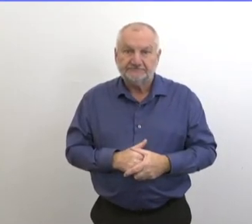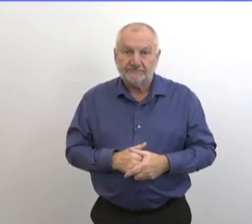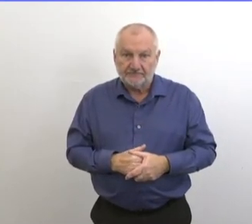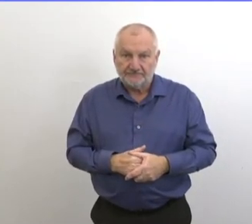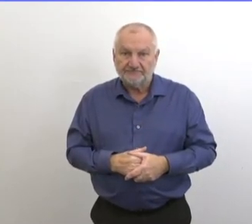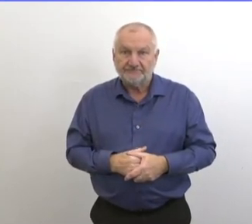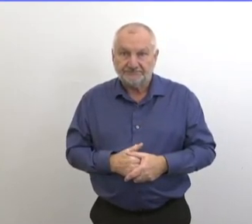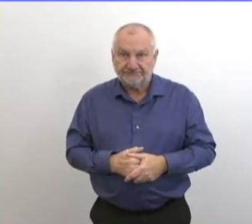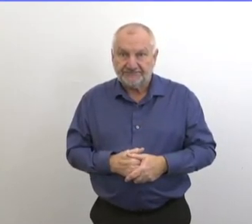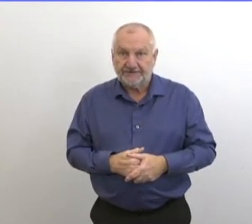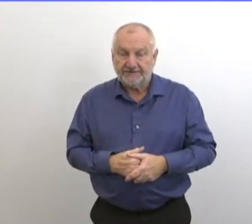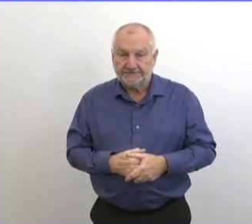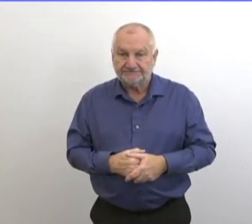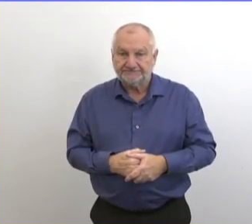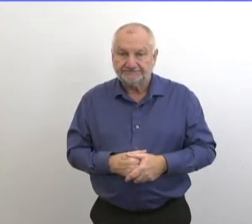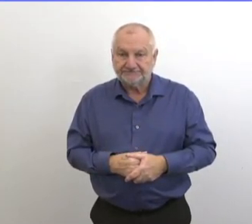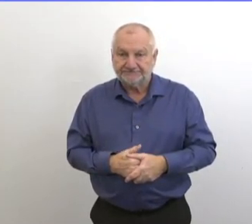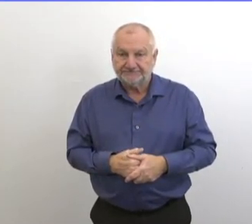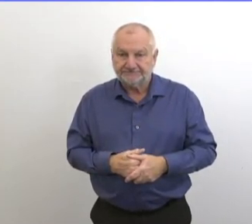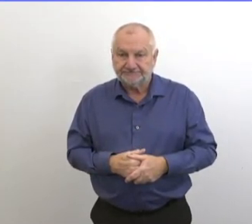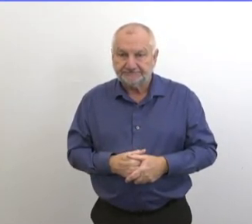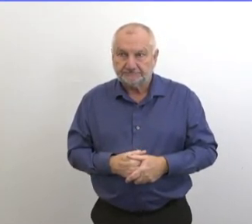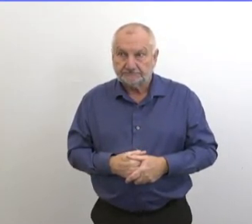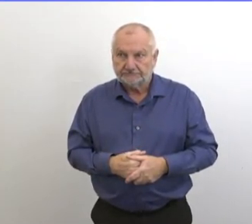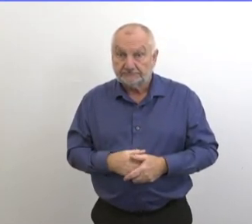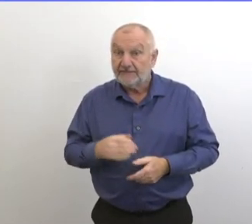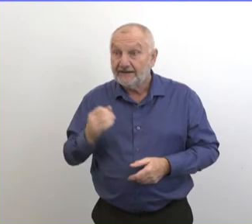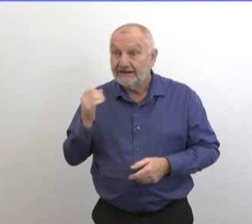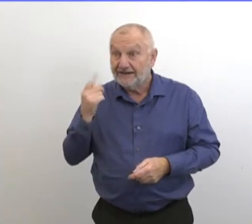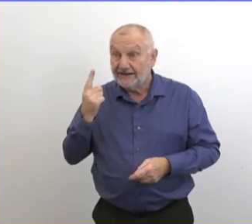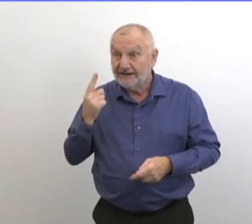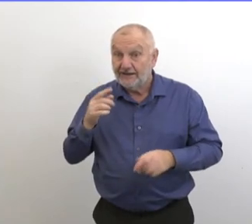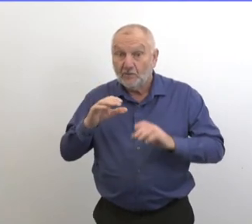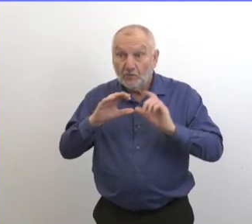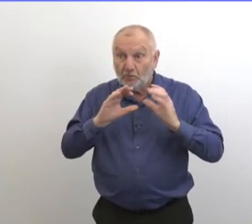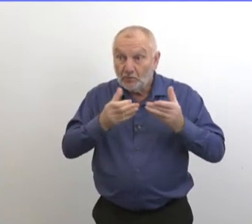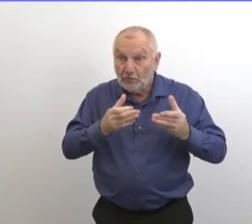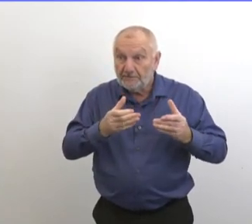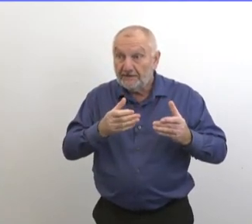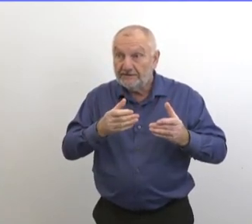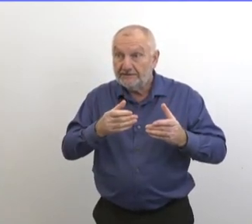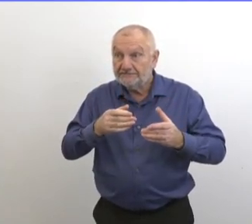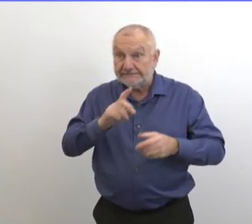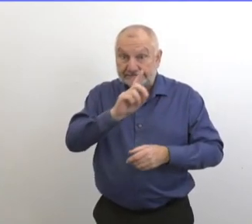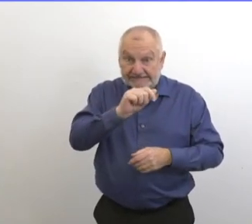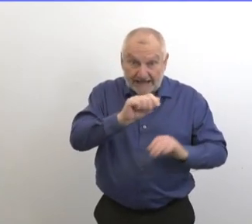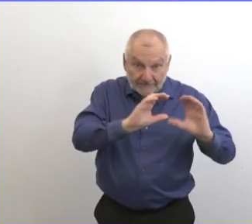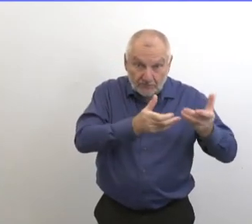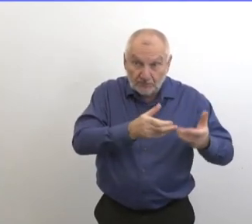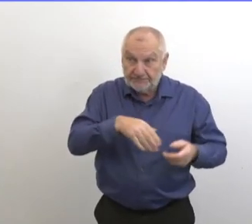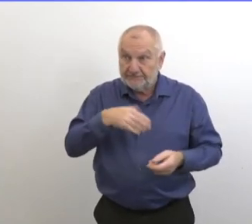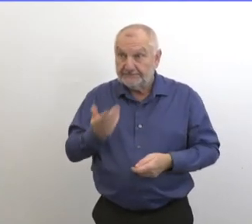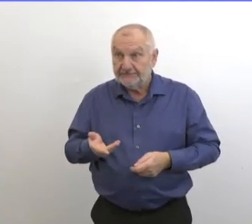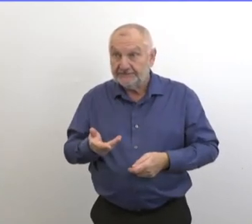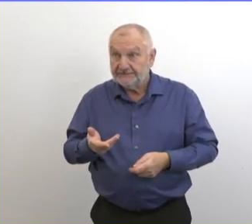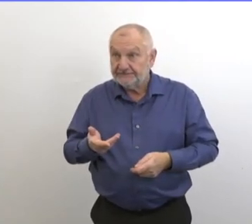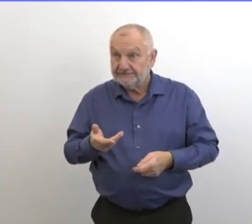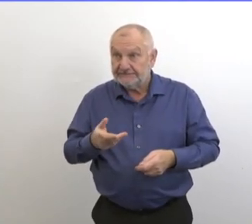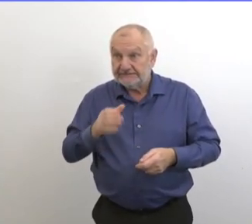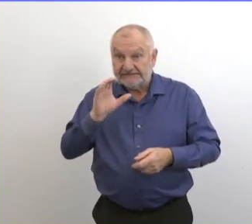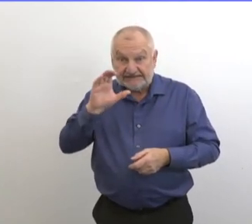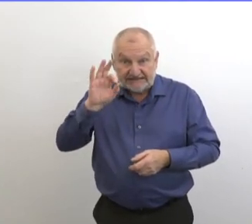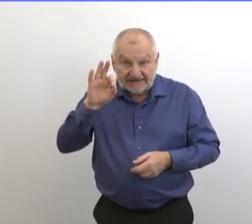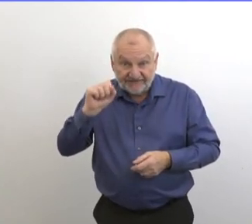who are impacted by this. We have heard loud and clear from Abilities Manitoba that, you